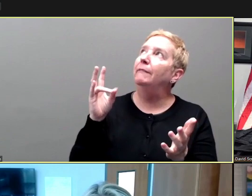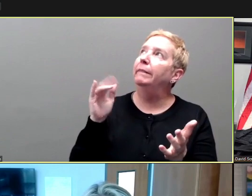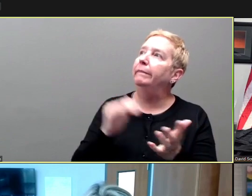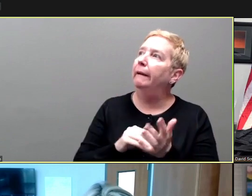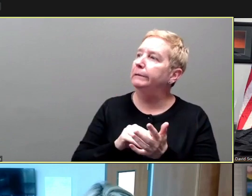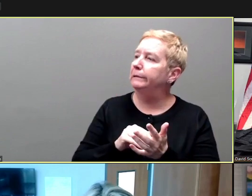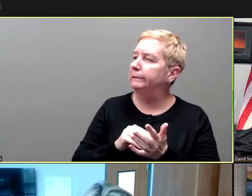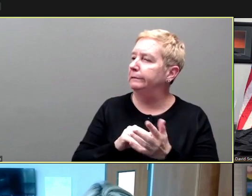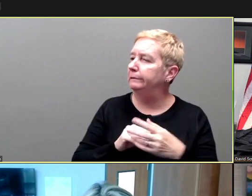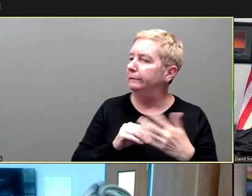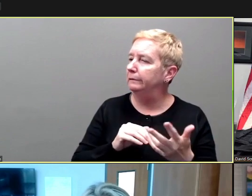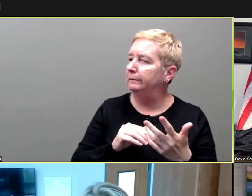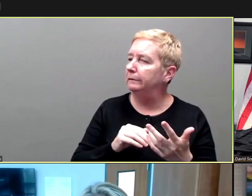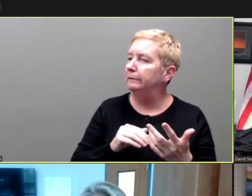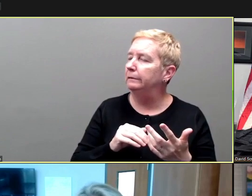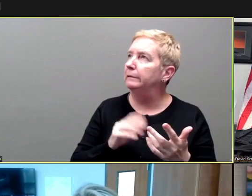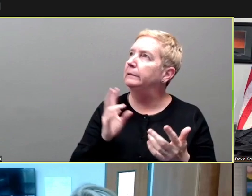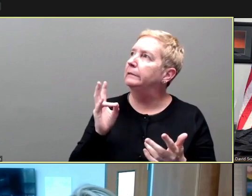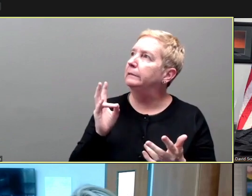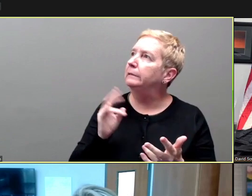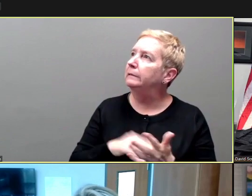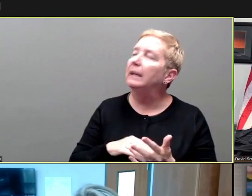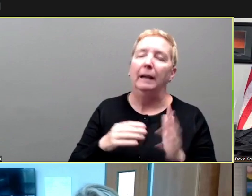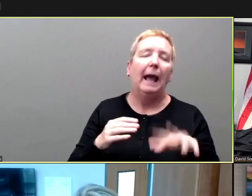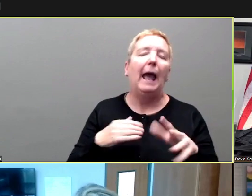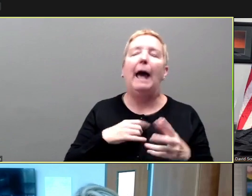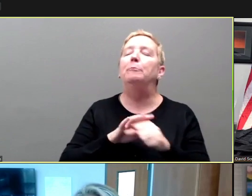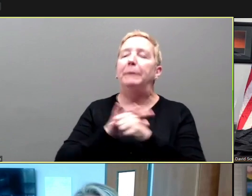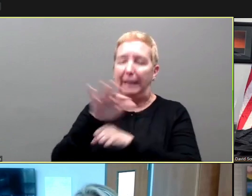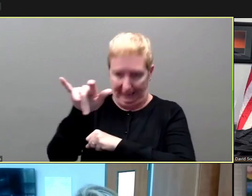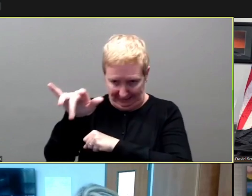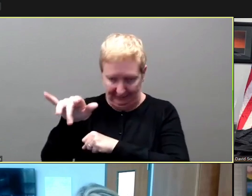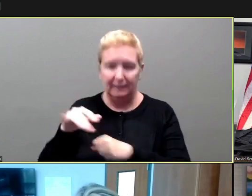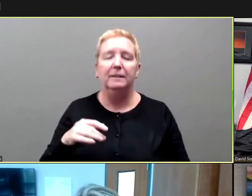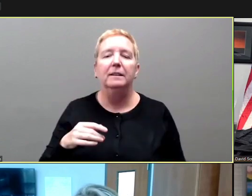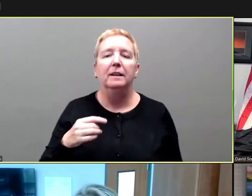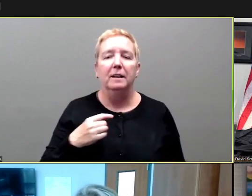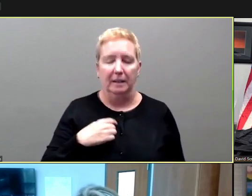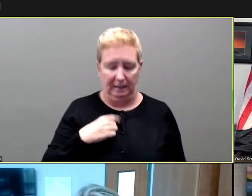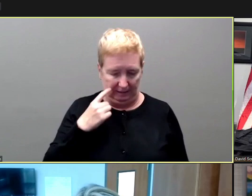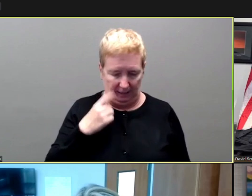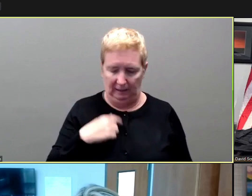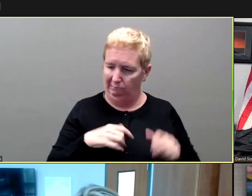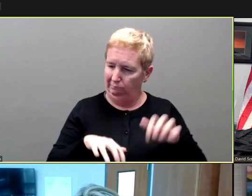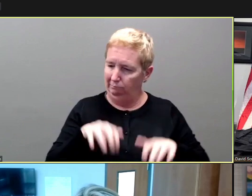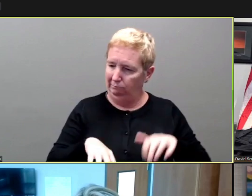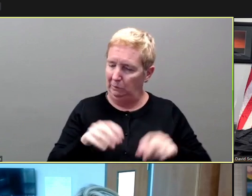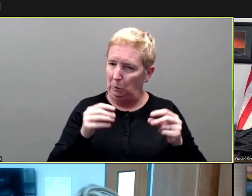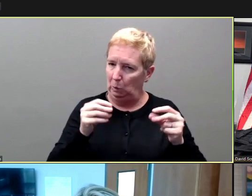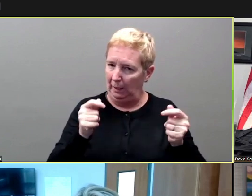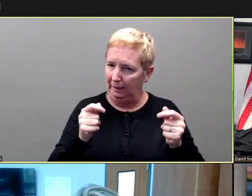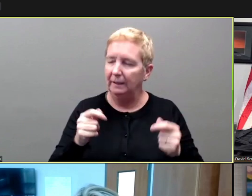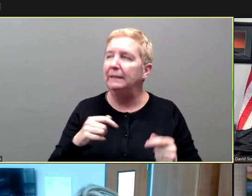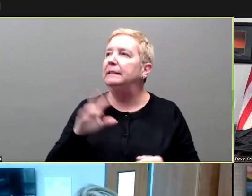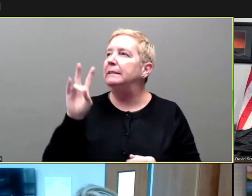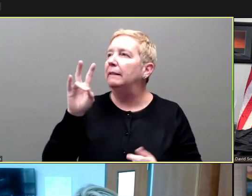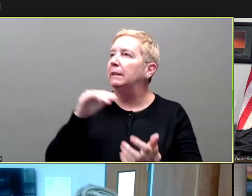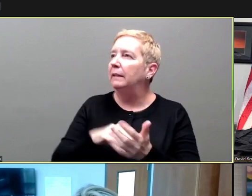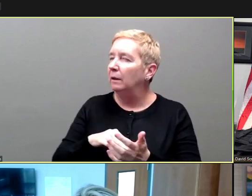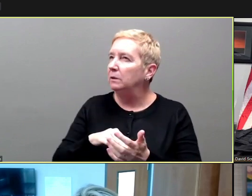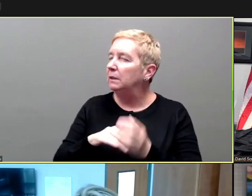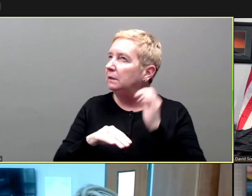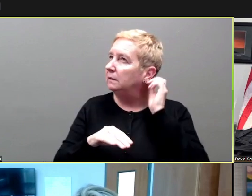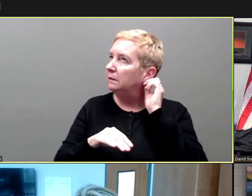been demand we have plenty of doses, and I think, let's see, let me just look it up. I think